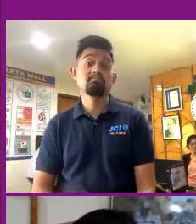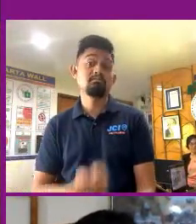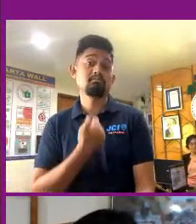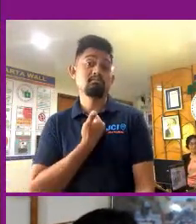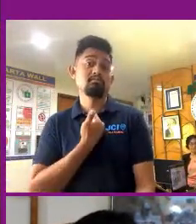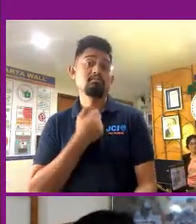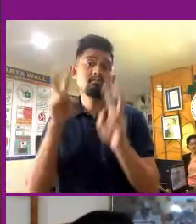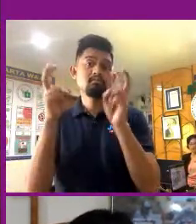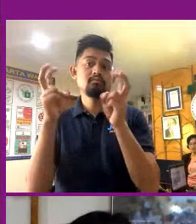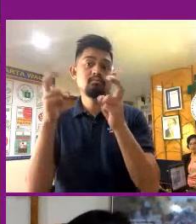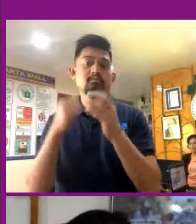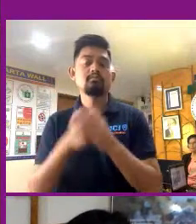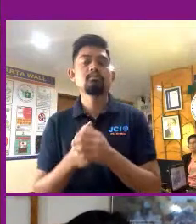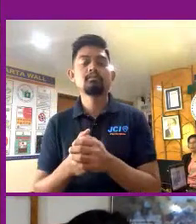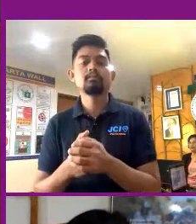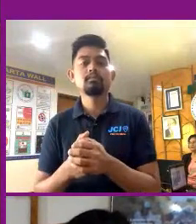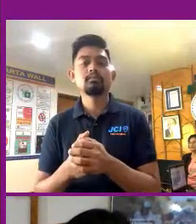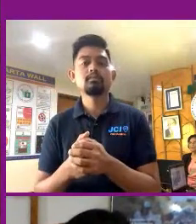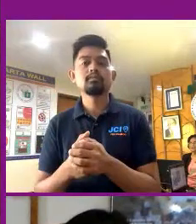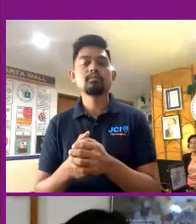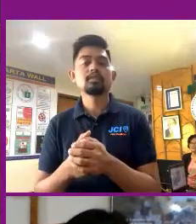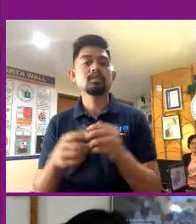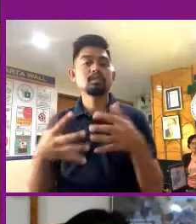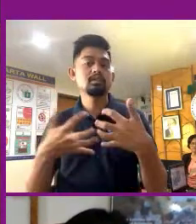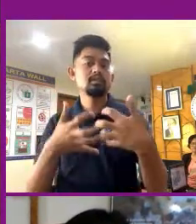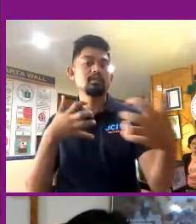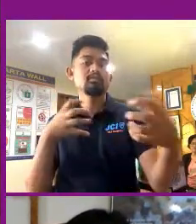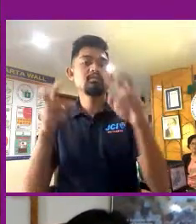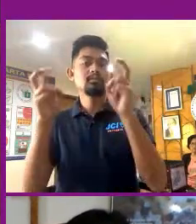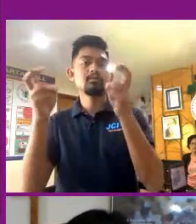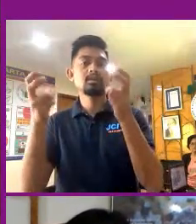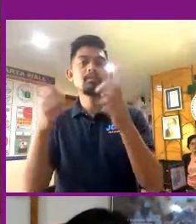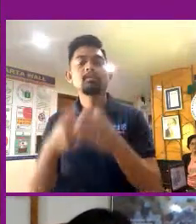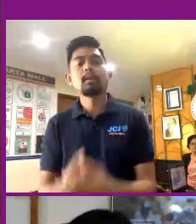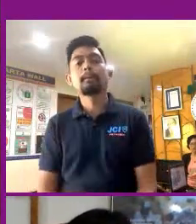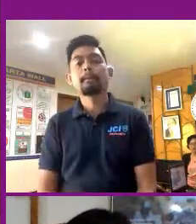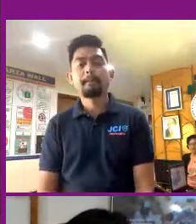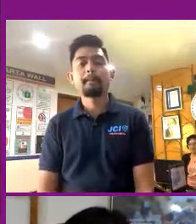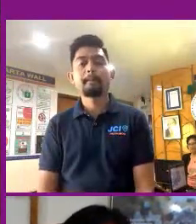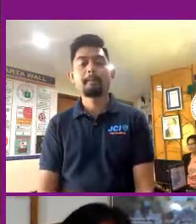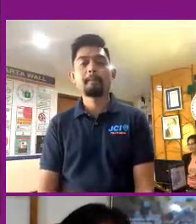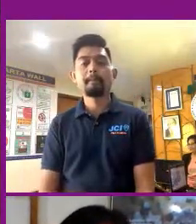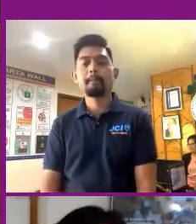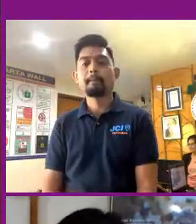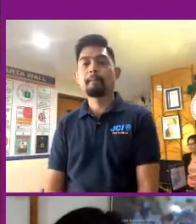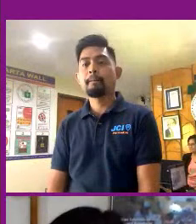ang parenting. Yes. Because we dealt on the different, ano, yung mga...